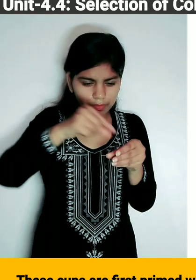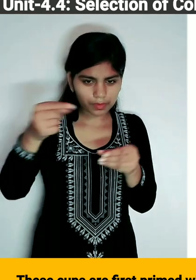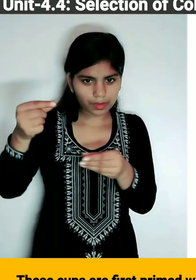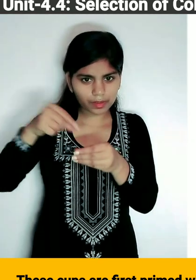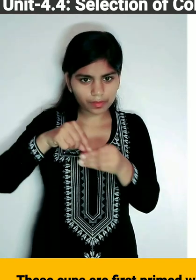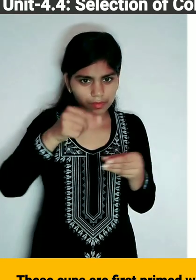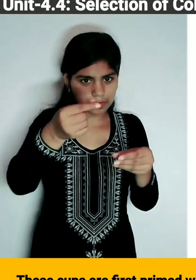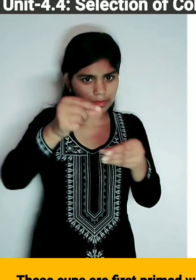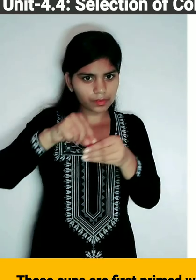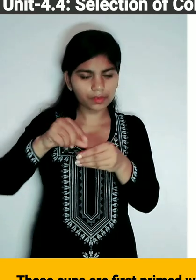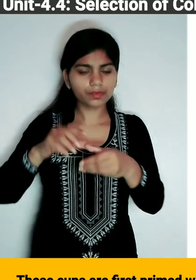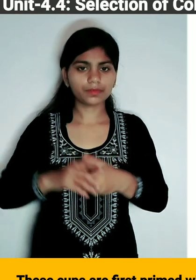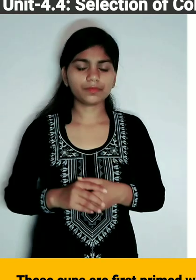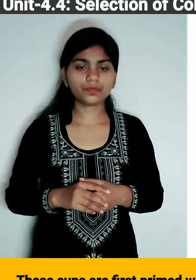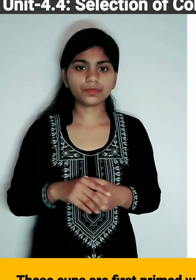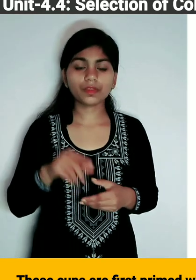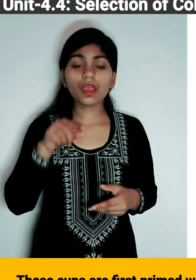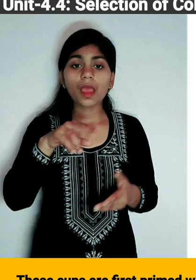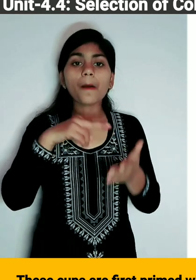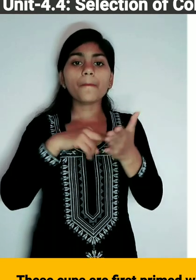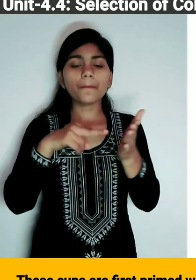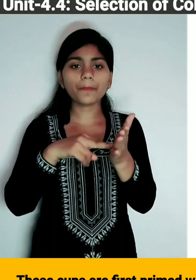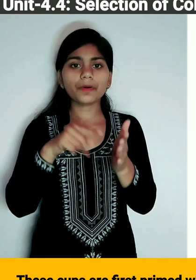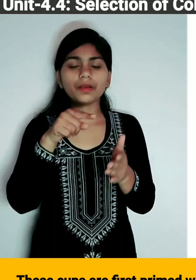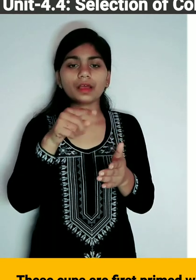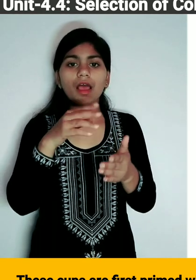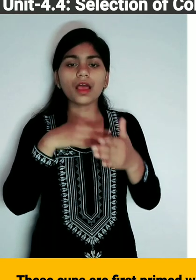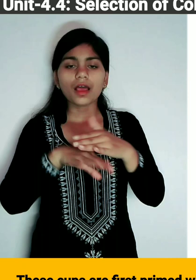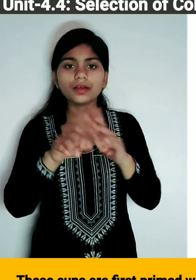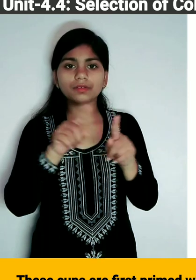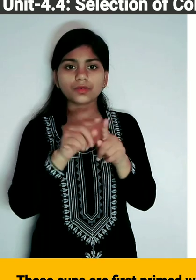This method involves the following steps.